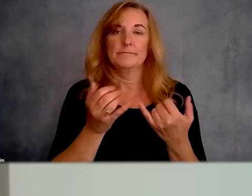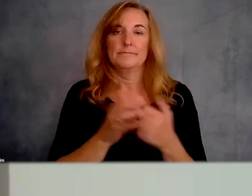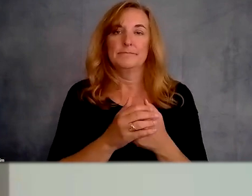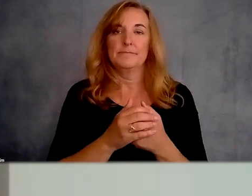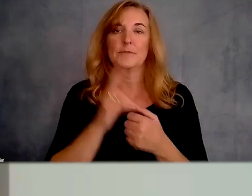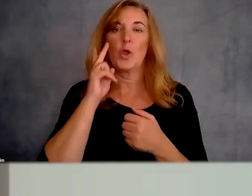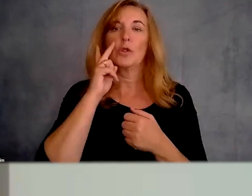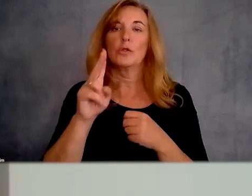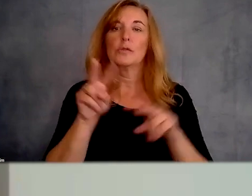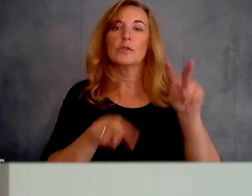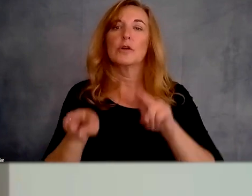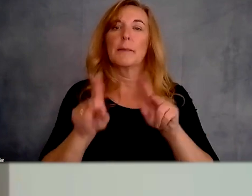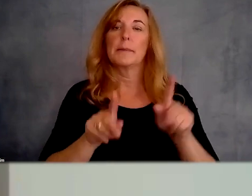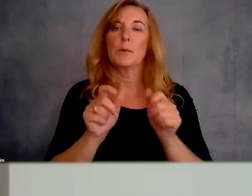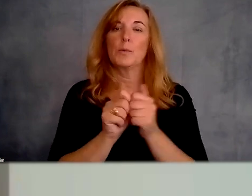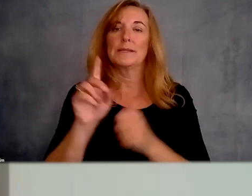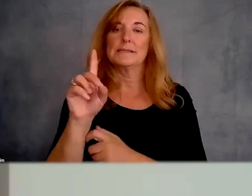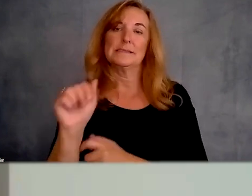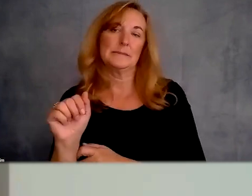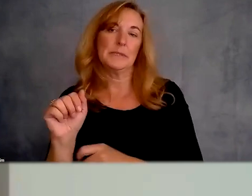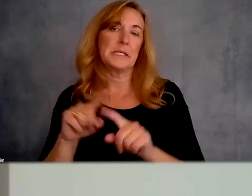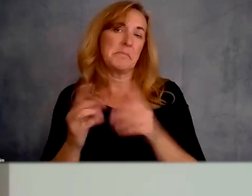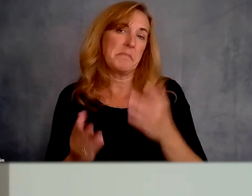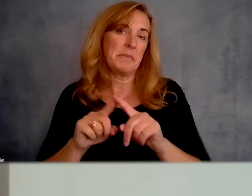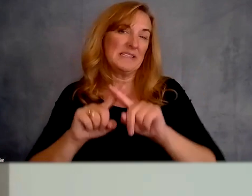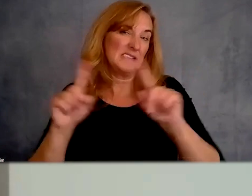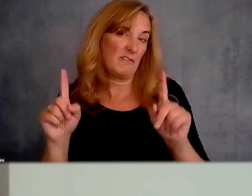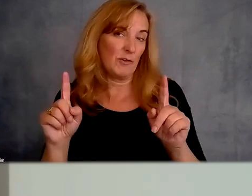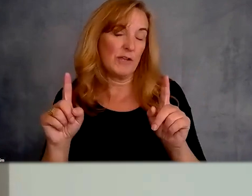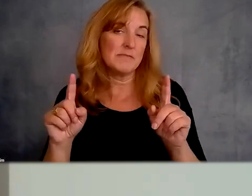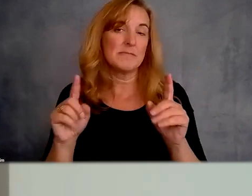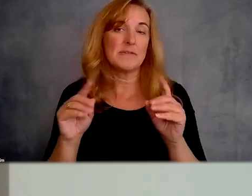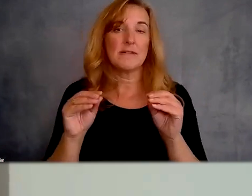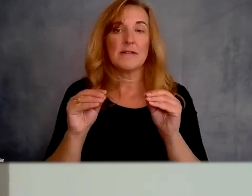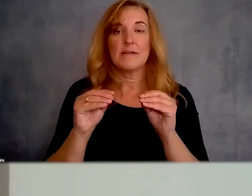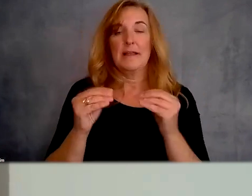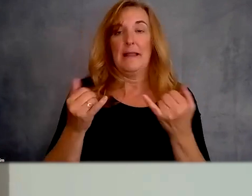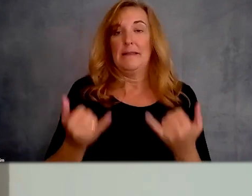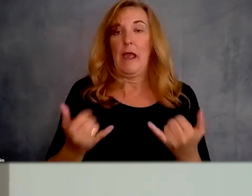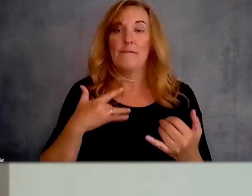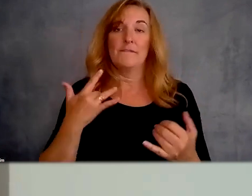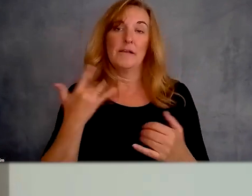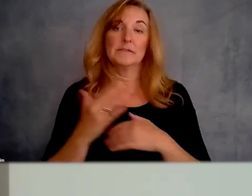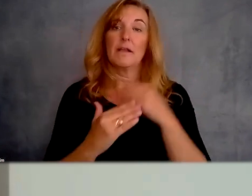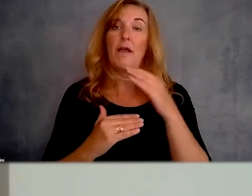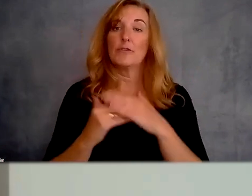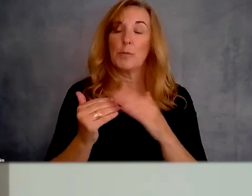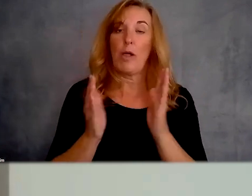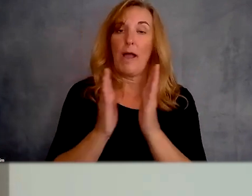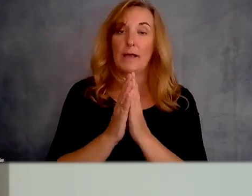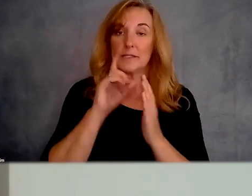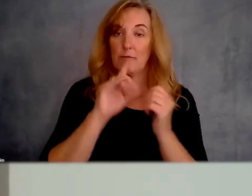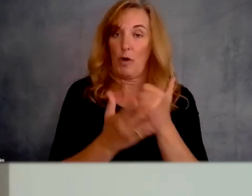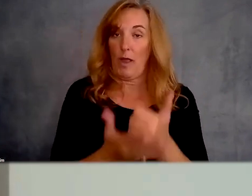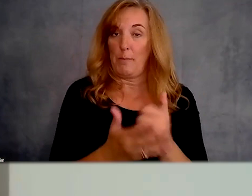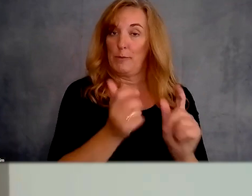look at people with disabilities in a different light in the future, and someone who now feels comfortable asking for help